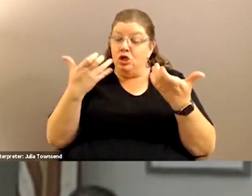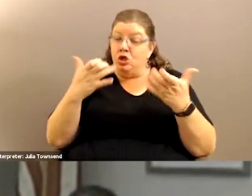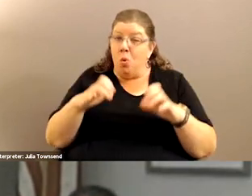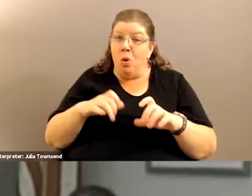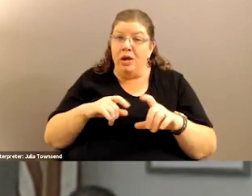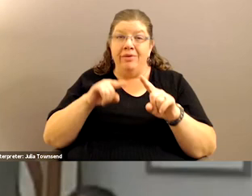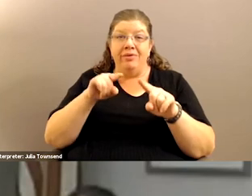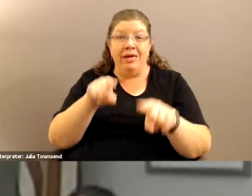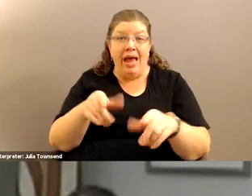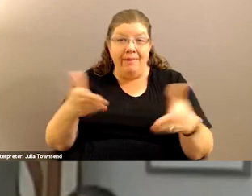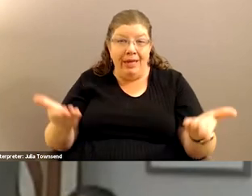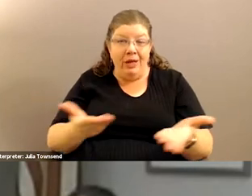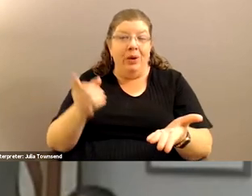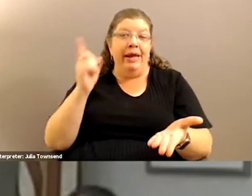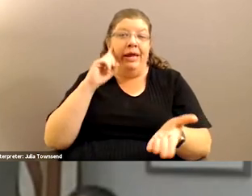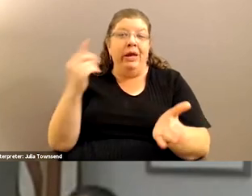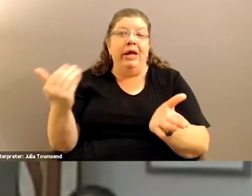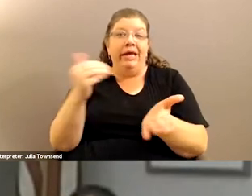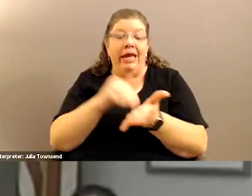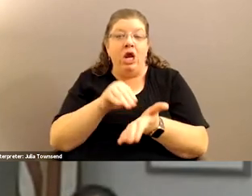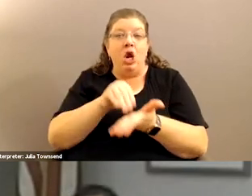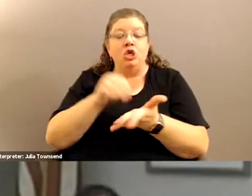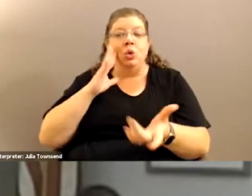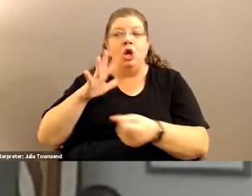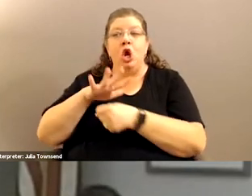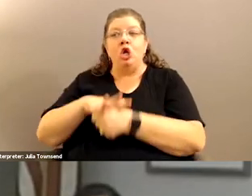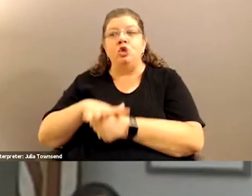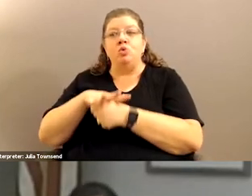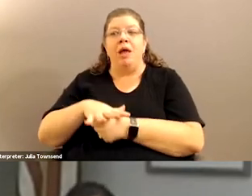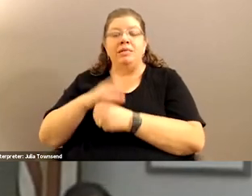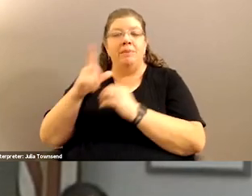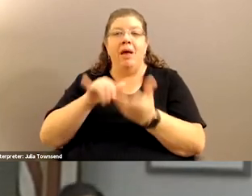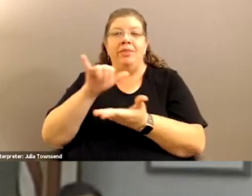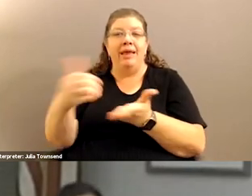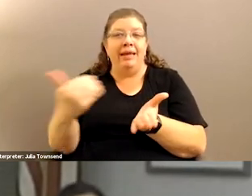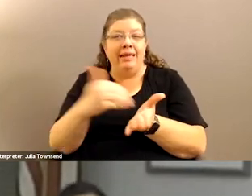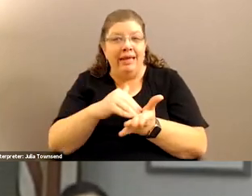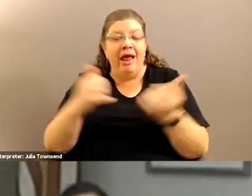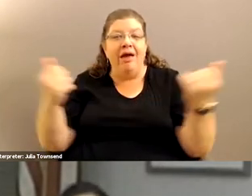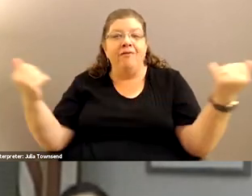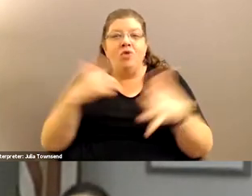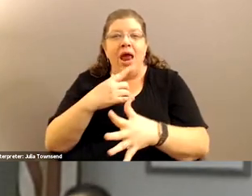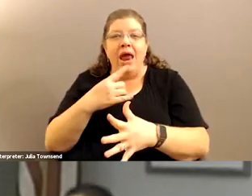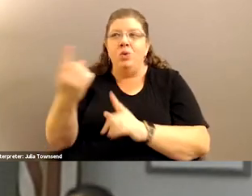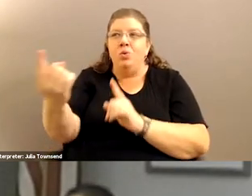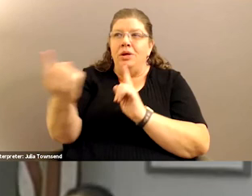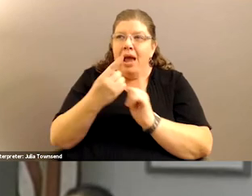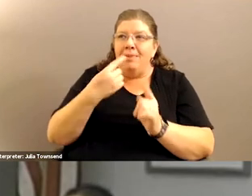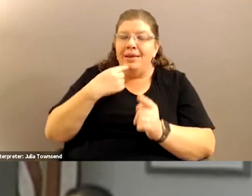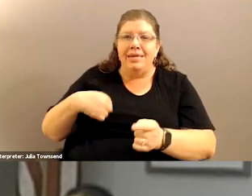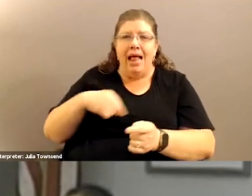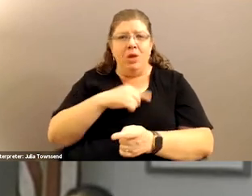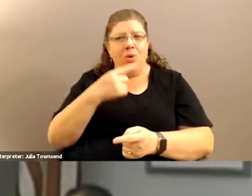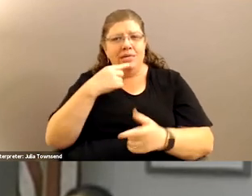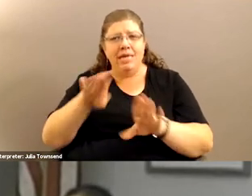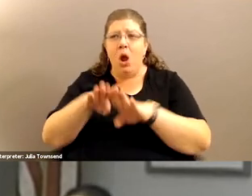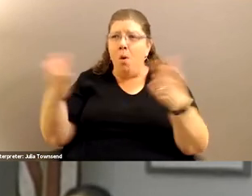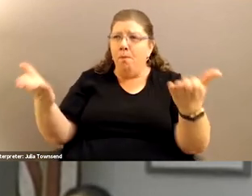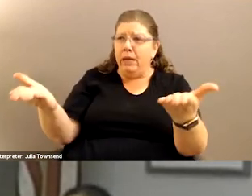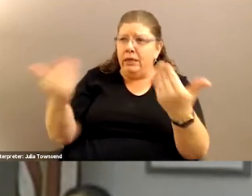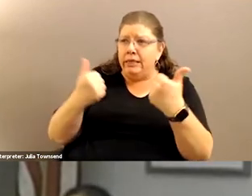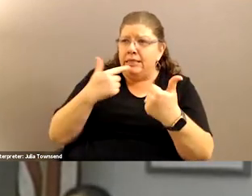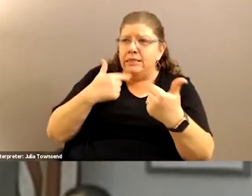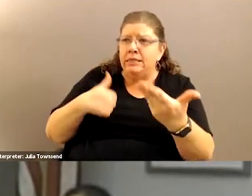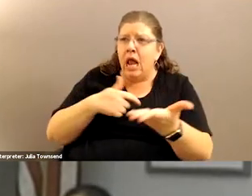and still hear that our students are stressing the way they are stressing afraid to come and tell us when we say it's open come tell us what you